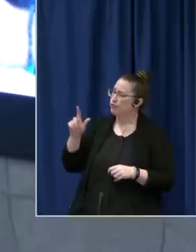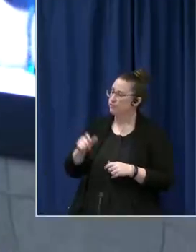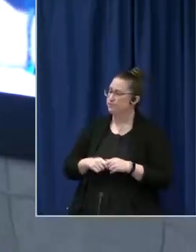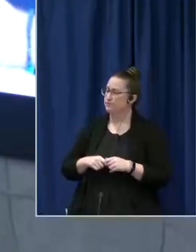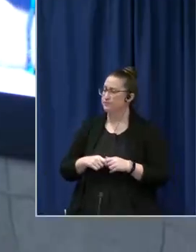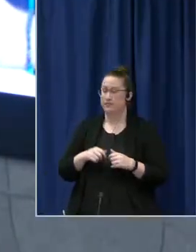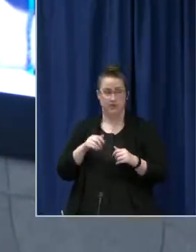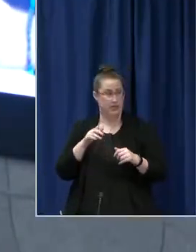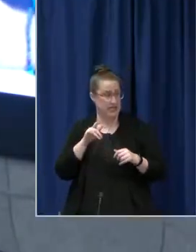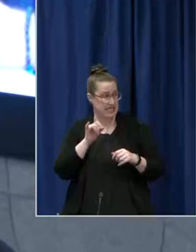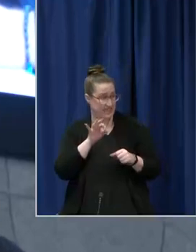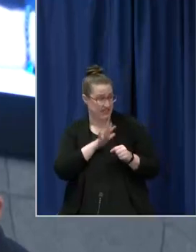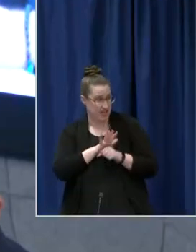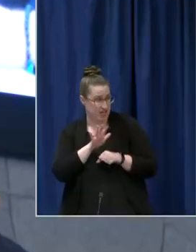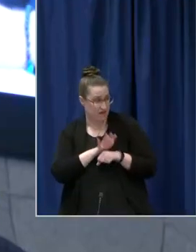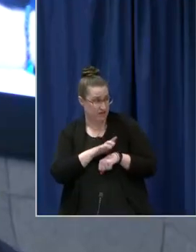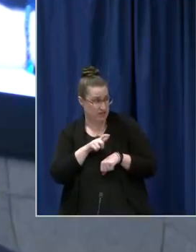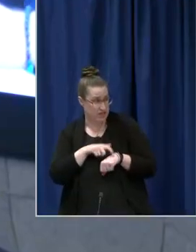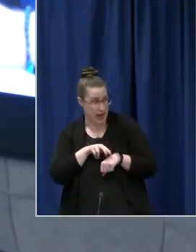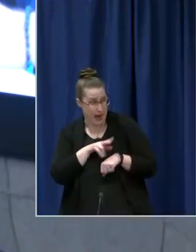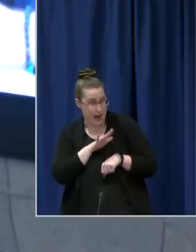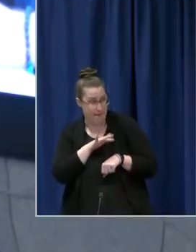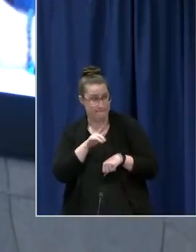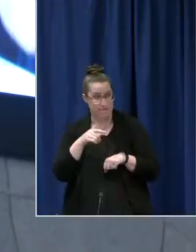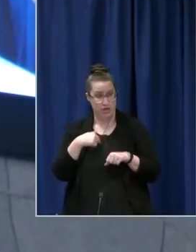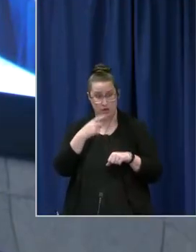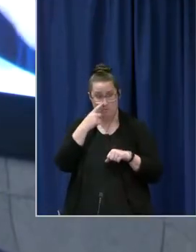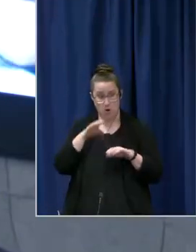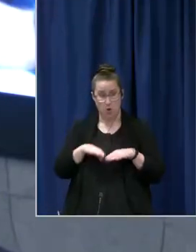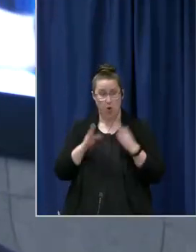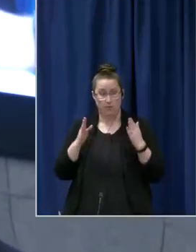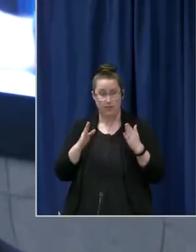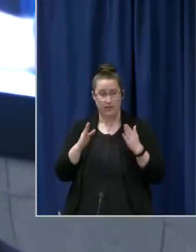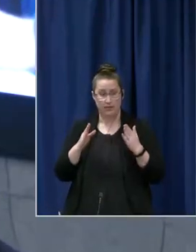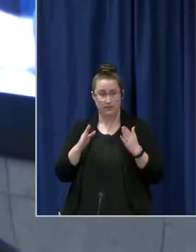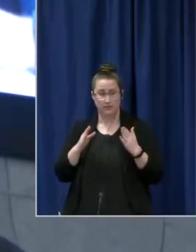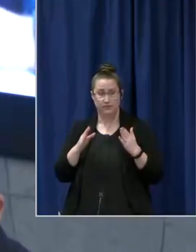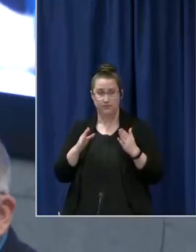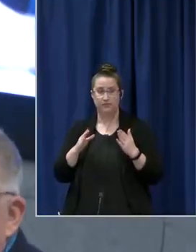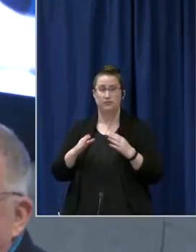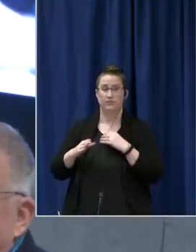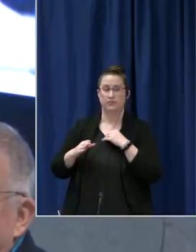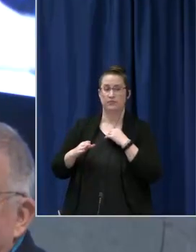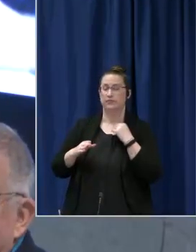if we have time, we have can open the floor for questions.